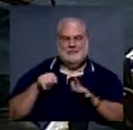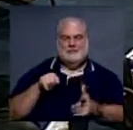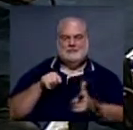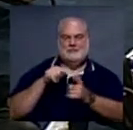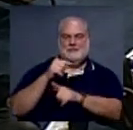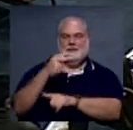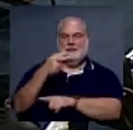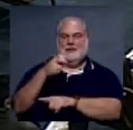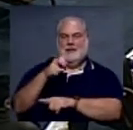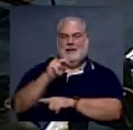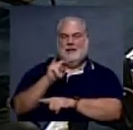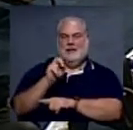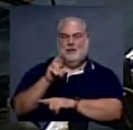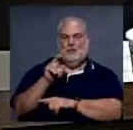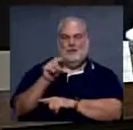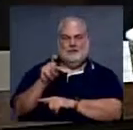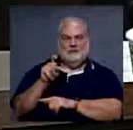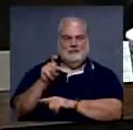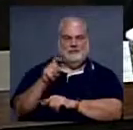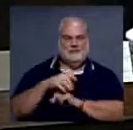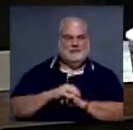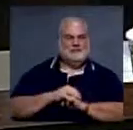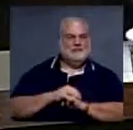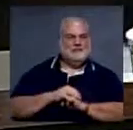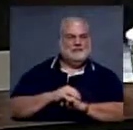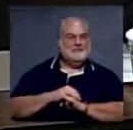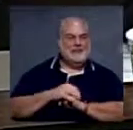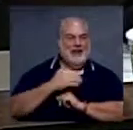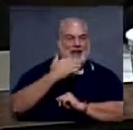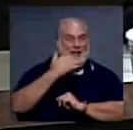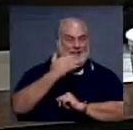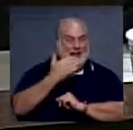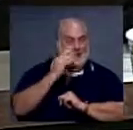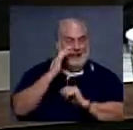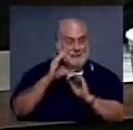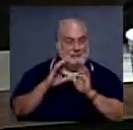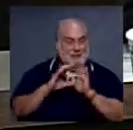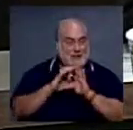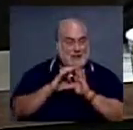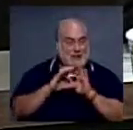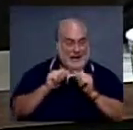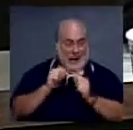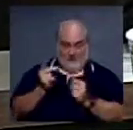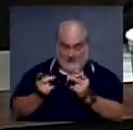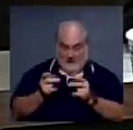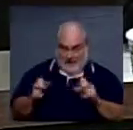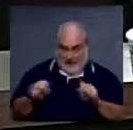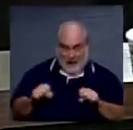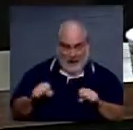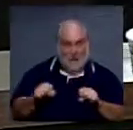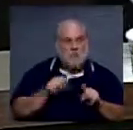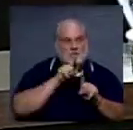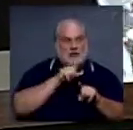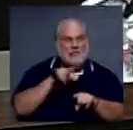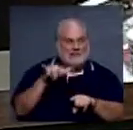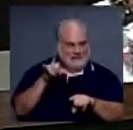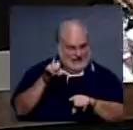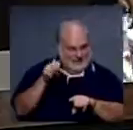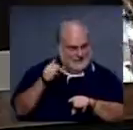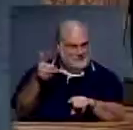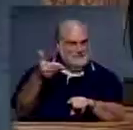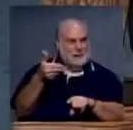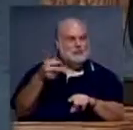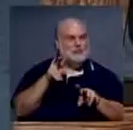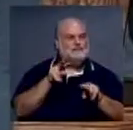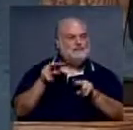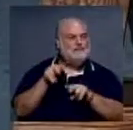Hendricks, you're recognized, please. Thank you. I'm looking at your photo, so would I be able to visit this? Yes, ma'am. You can come take a tour anytime